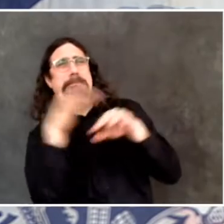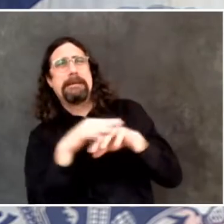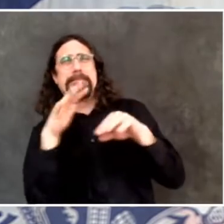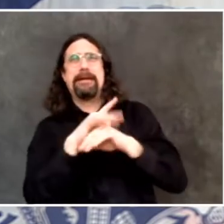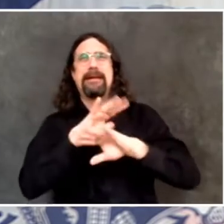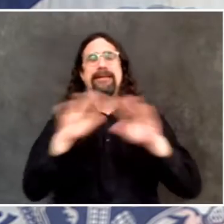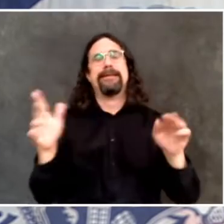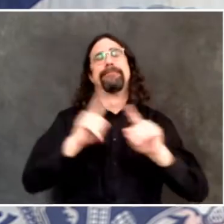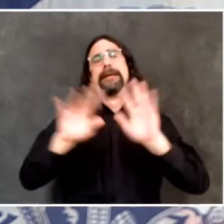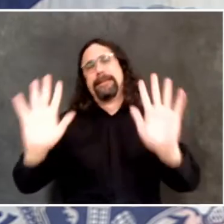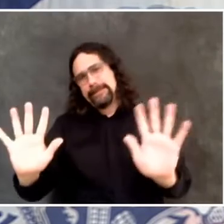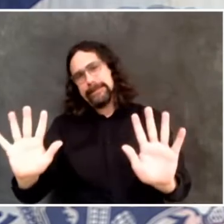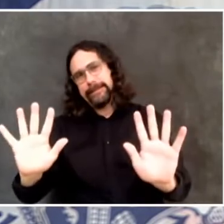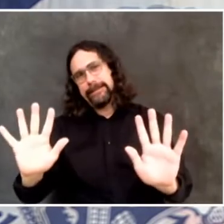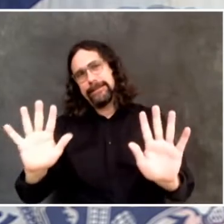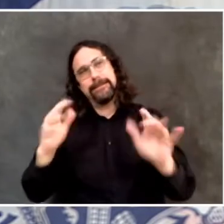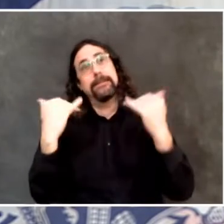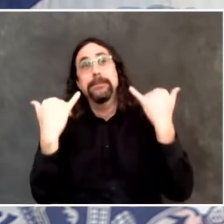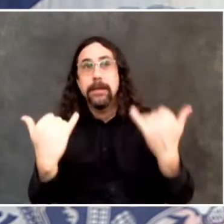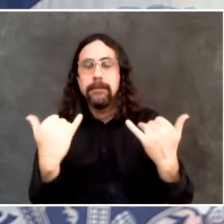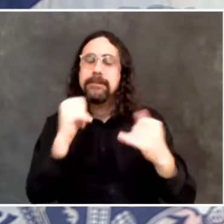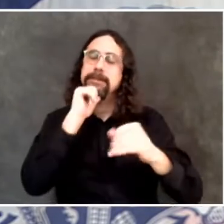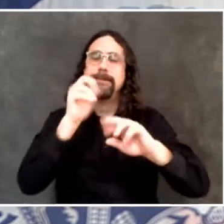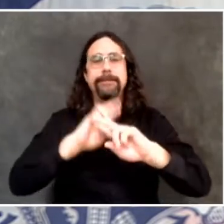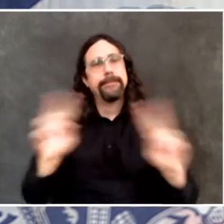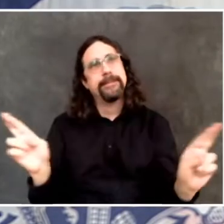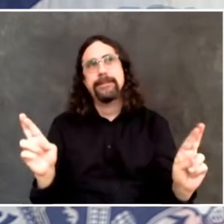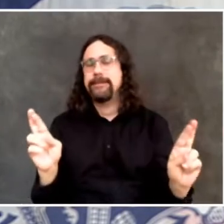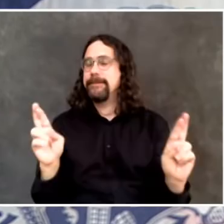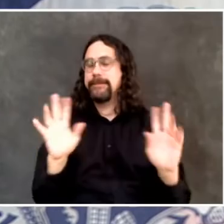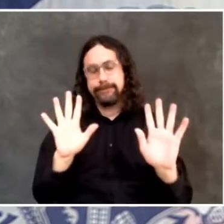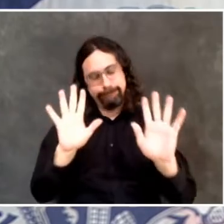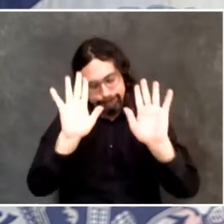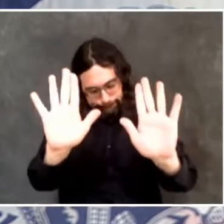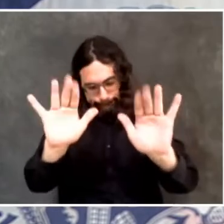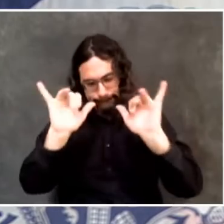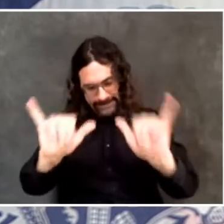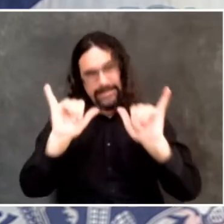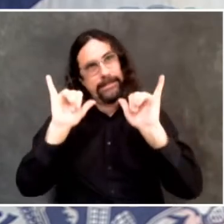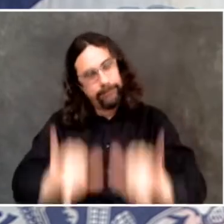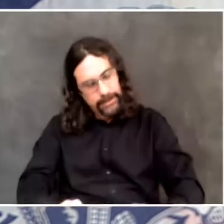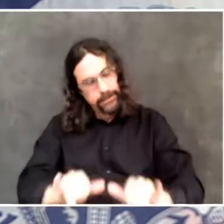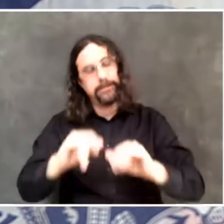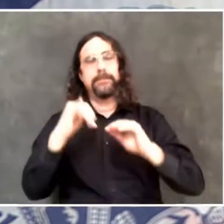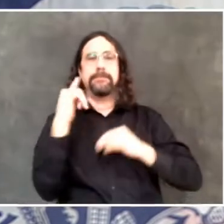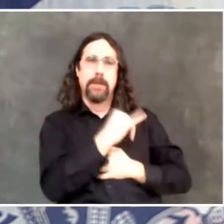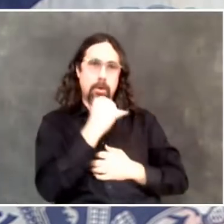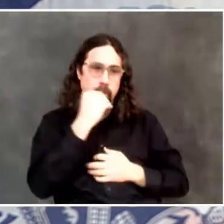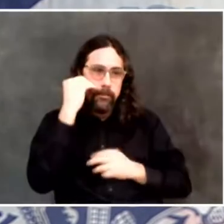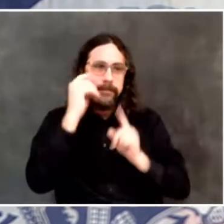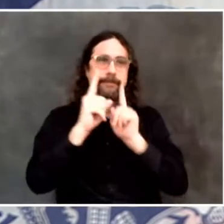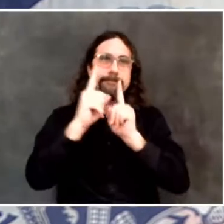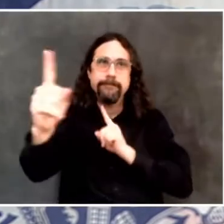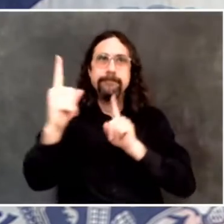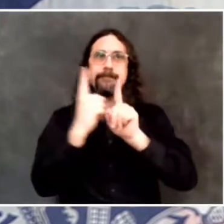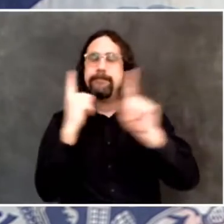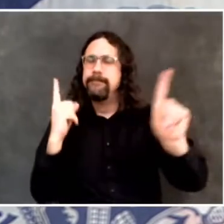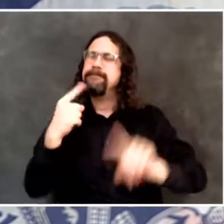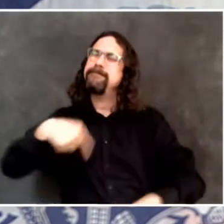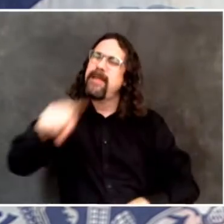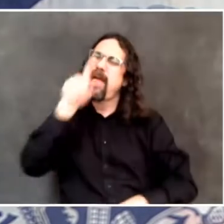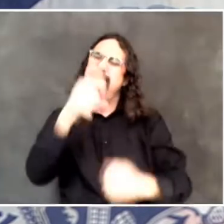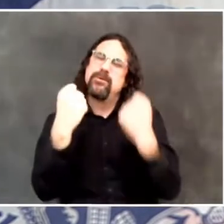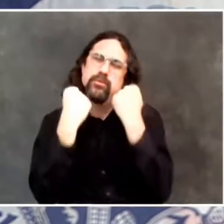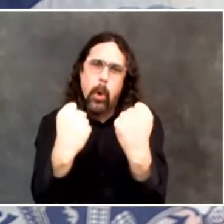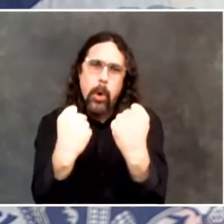have to keep vigilant, disciplined, strong, resilient. This is what New Yorkers have done. And this is what we've done in